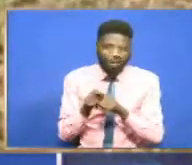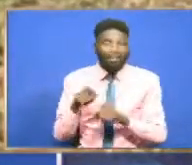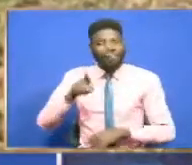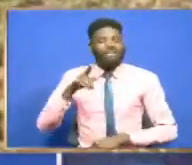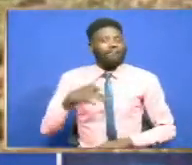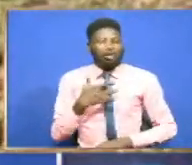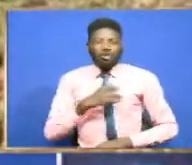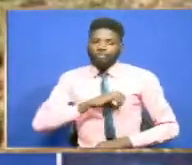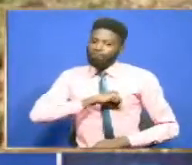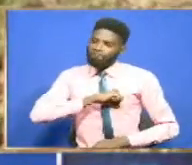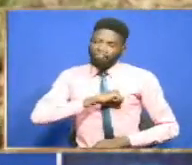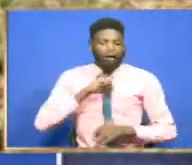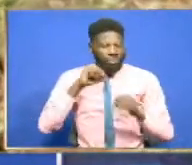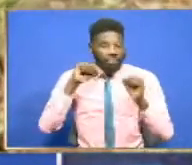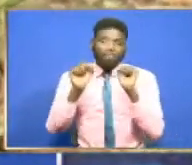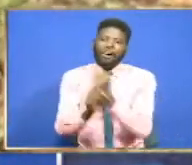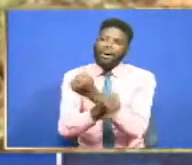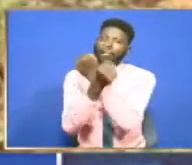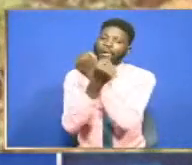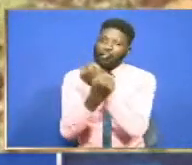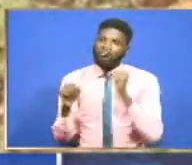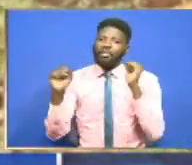unbearable.